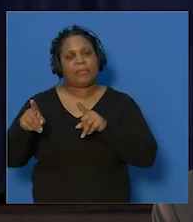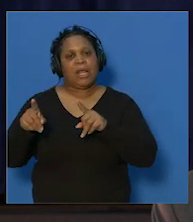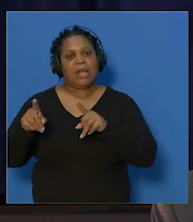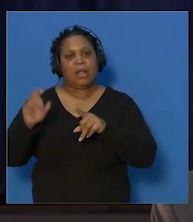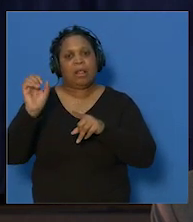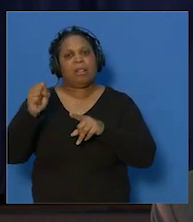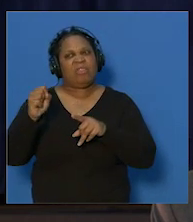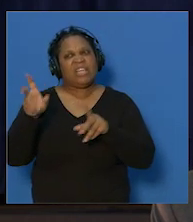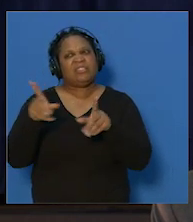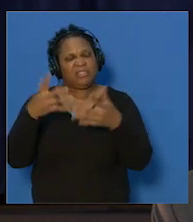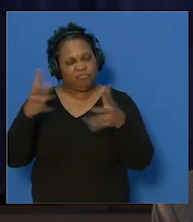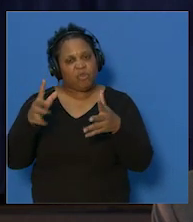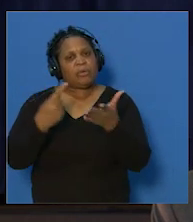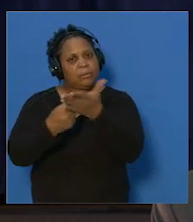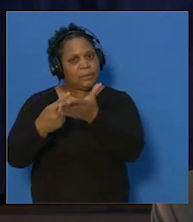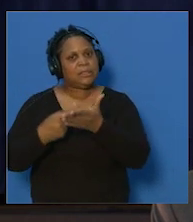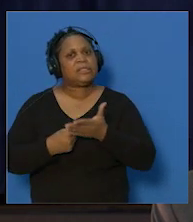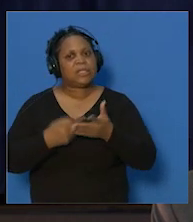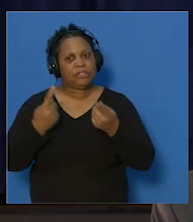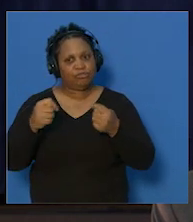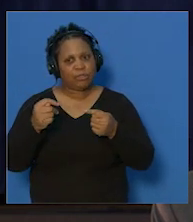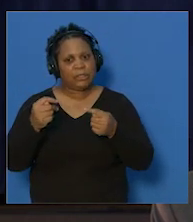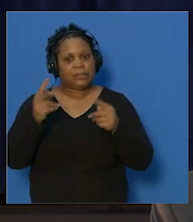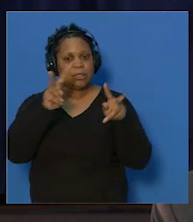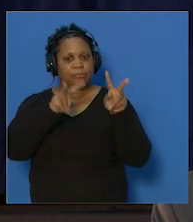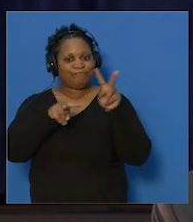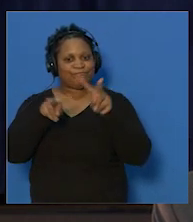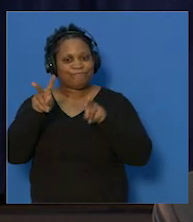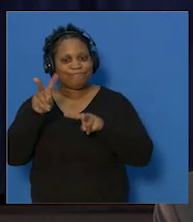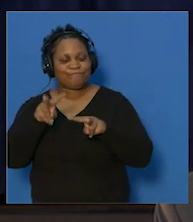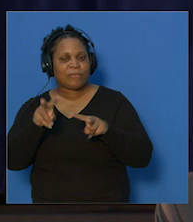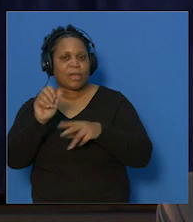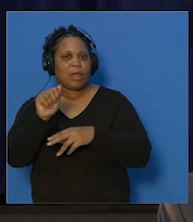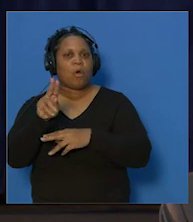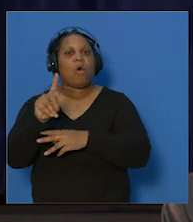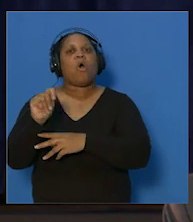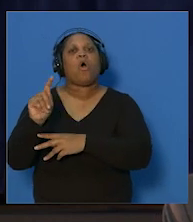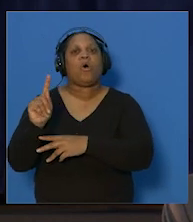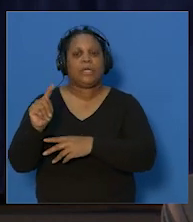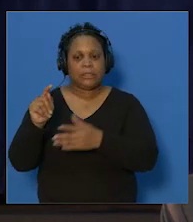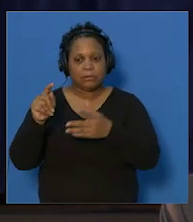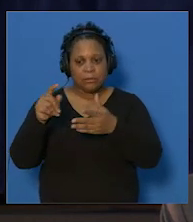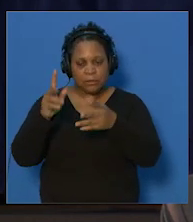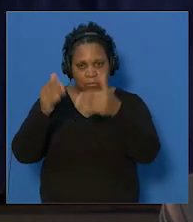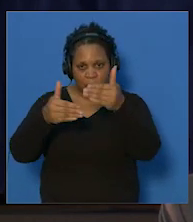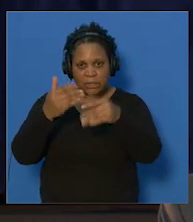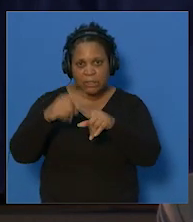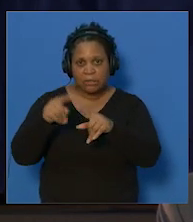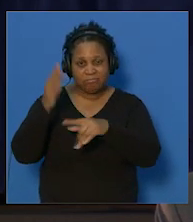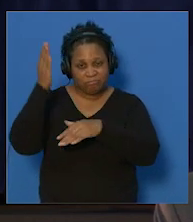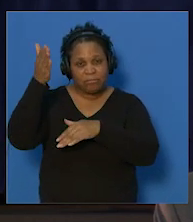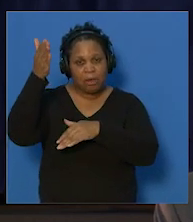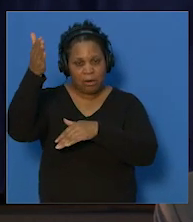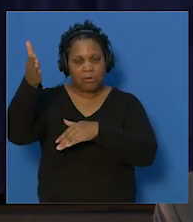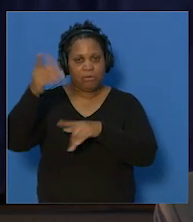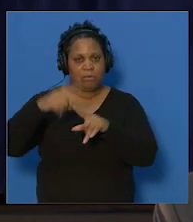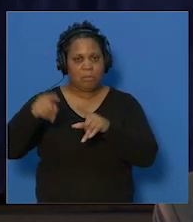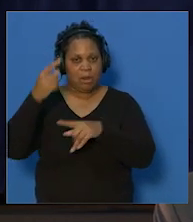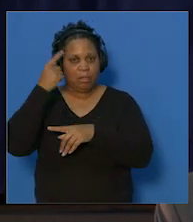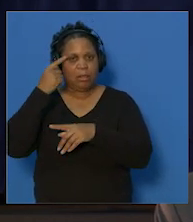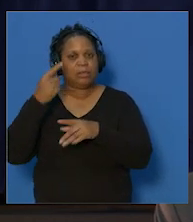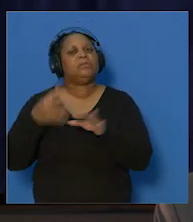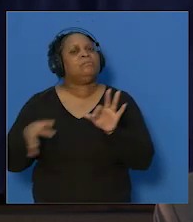outside accounting firm to make sure they are overseeing the process and auditing the process as we know what will come down the road. But I think that it's very,